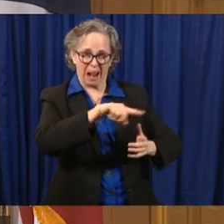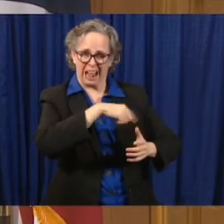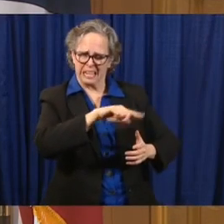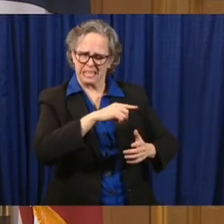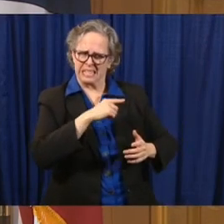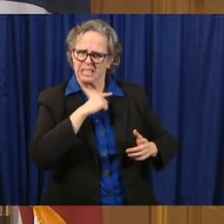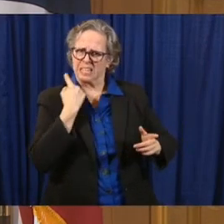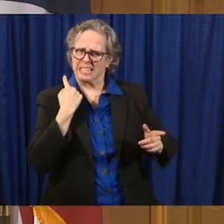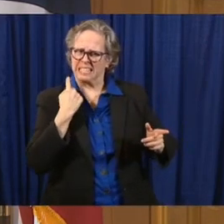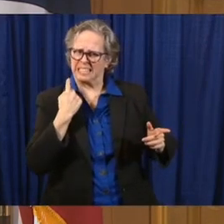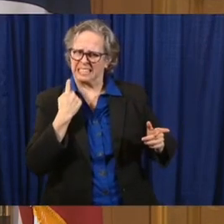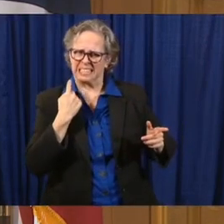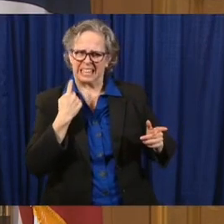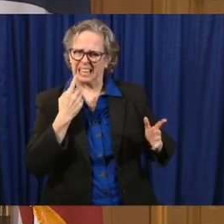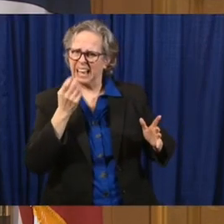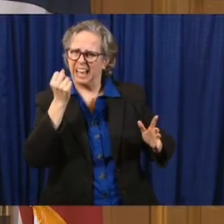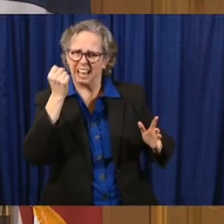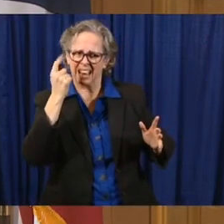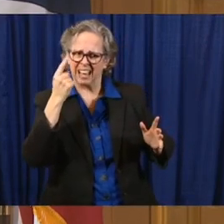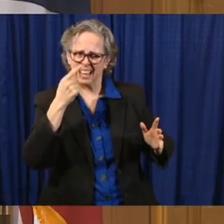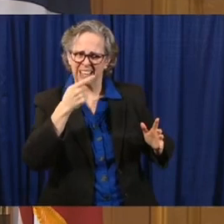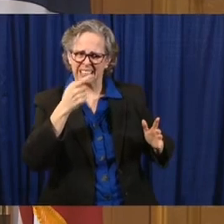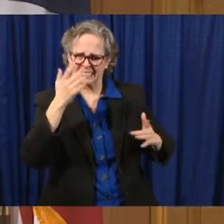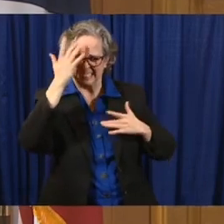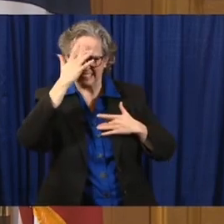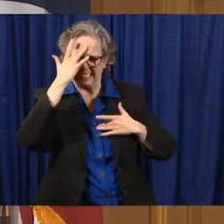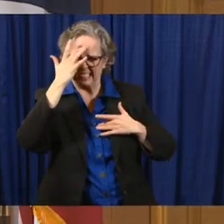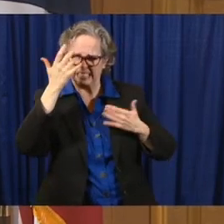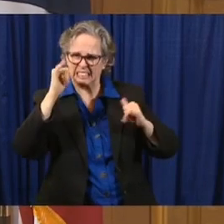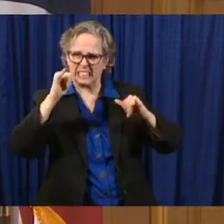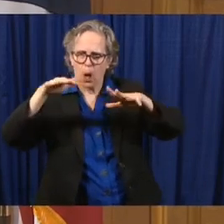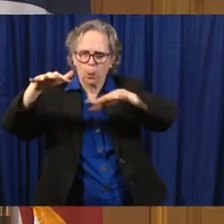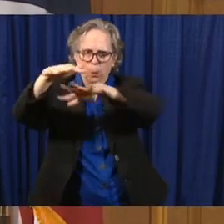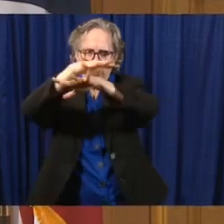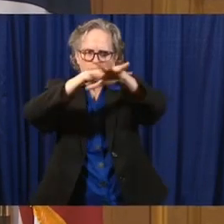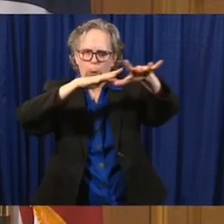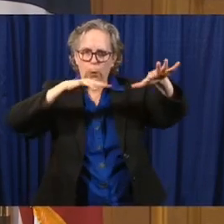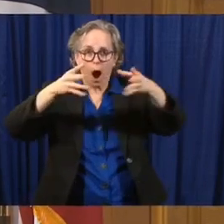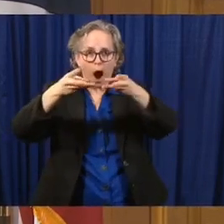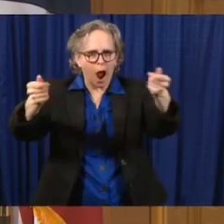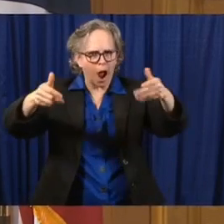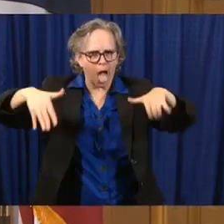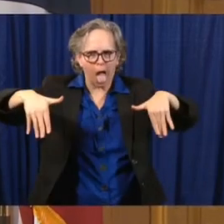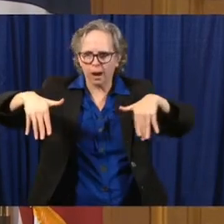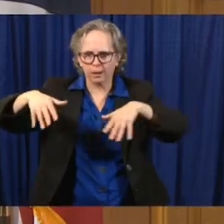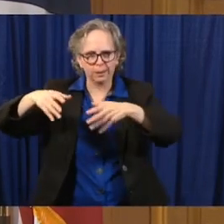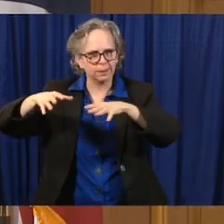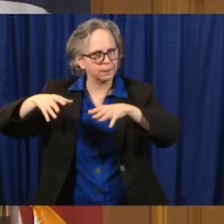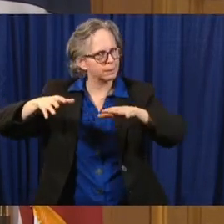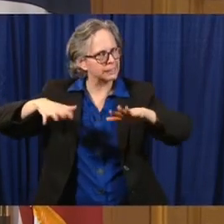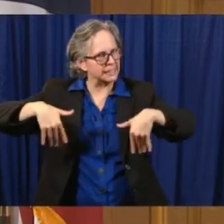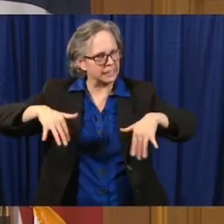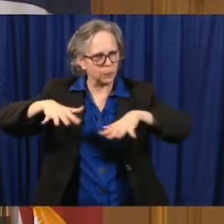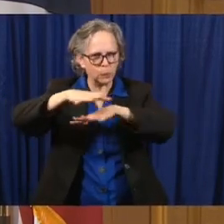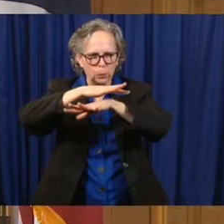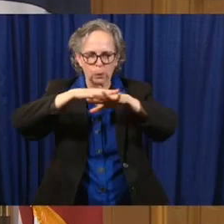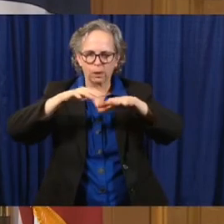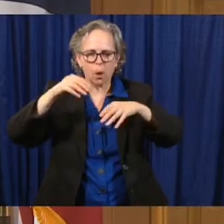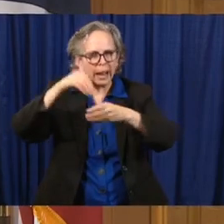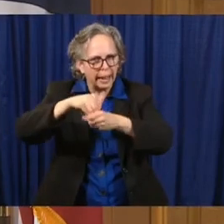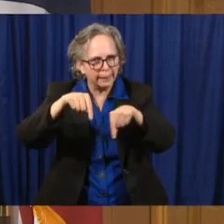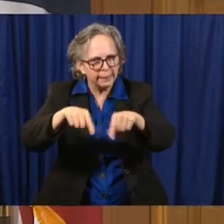fact that we still have a monster out there that is lurking and that can kill us. And we are still going to have